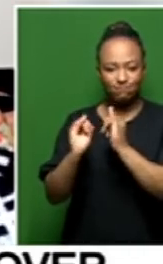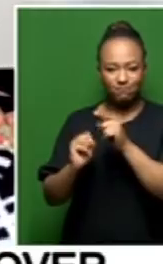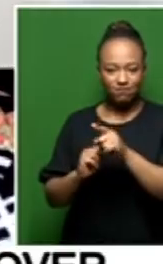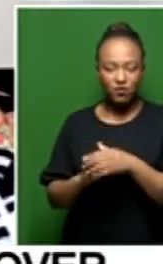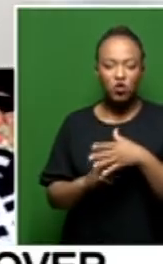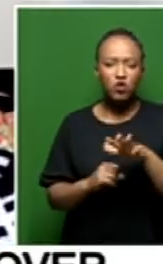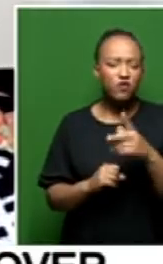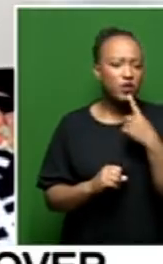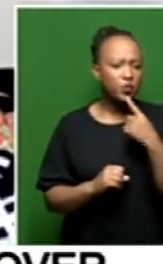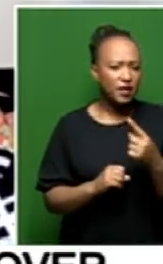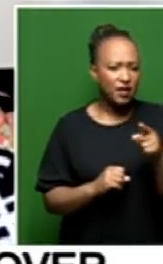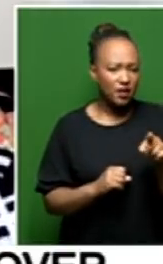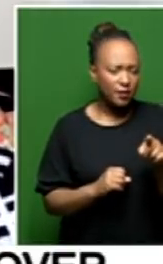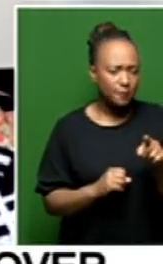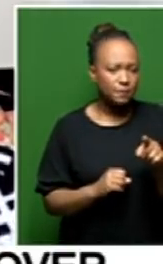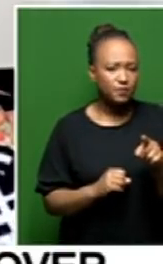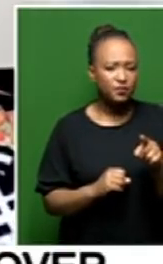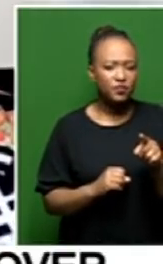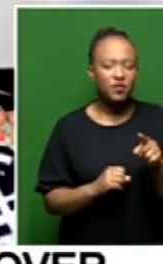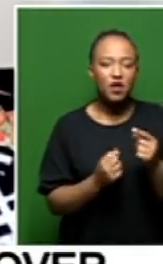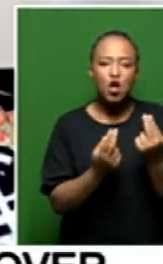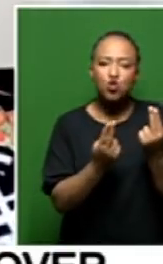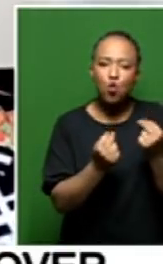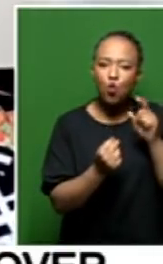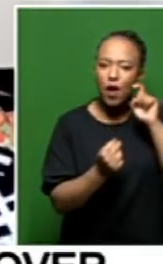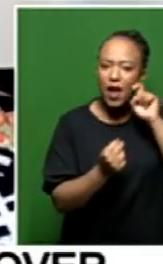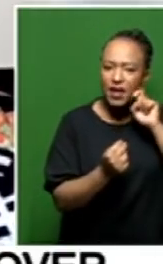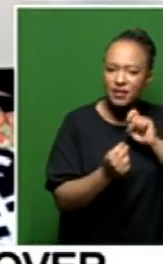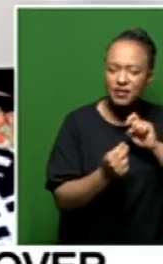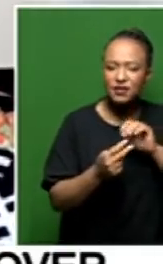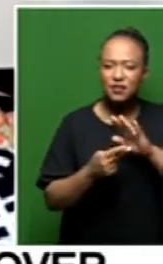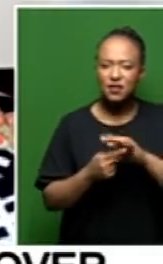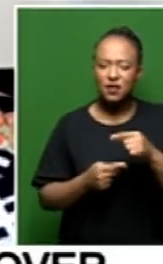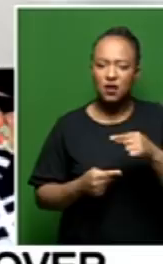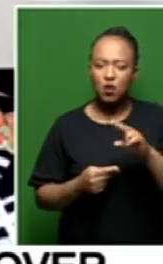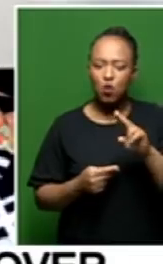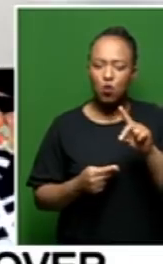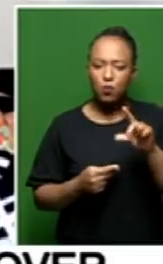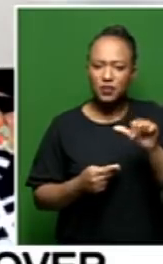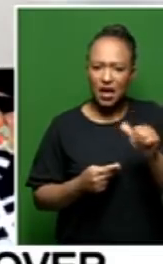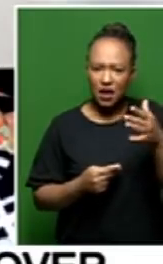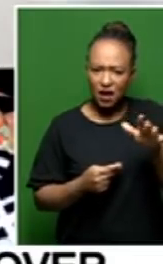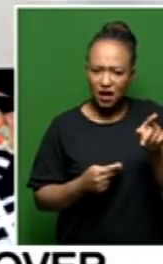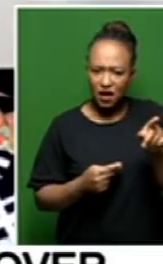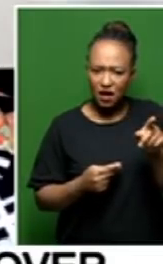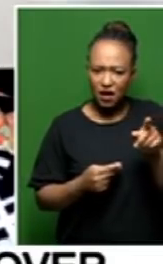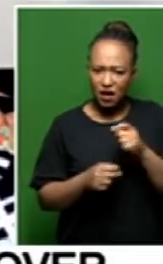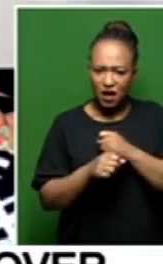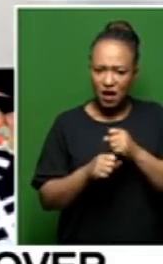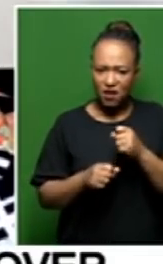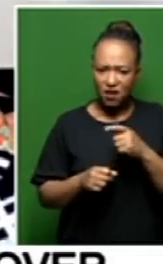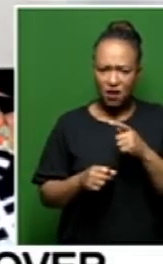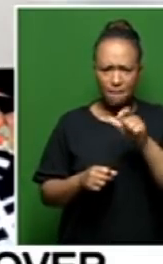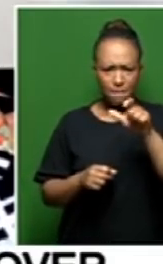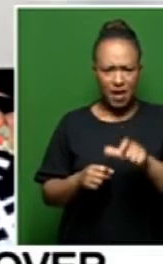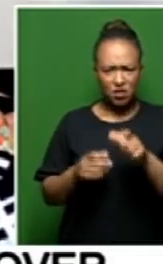you mentioned about the New Age and the Guptas, didn't they once award you Person of